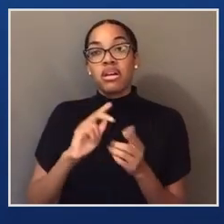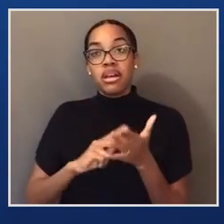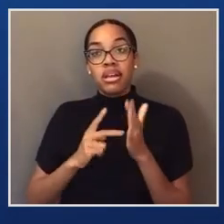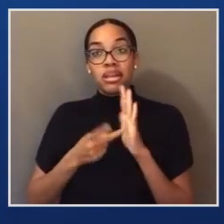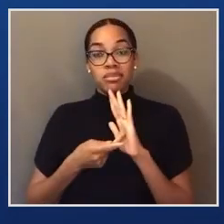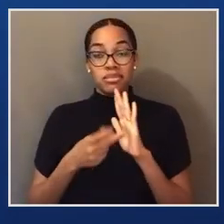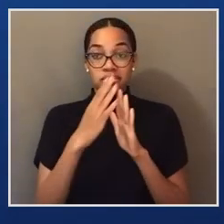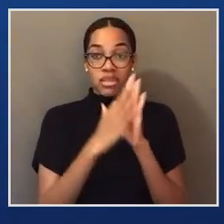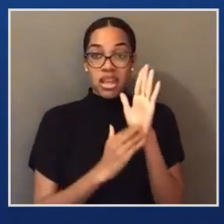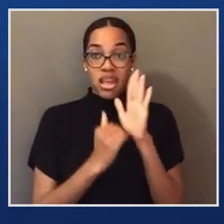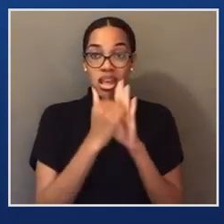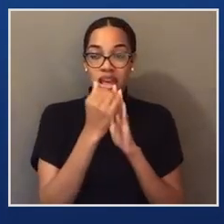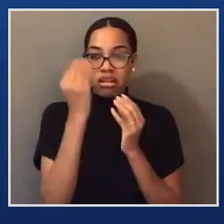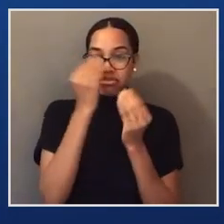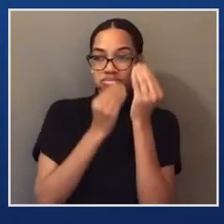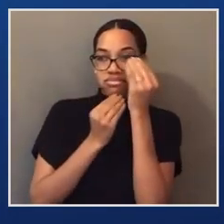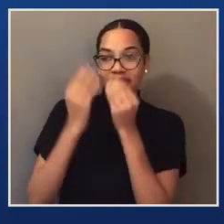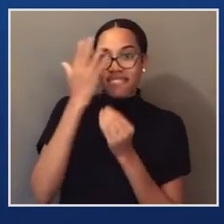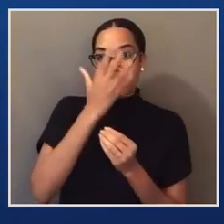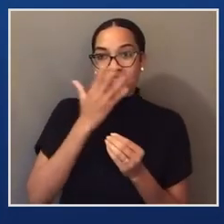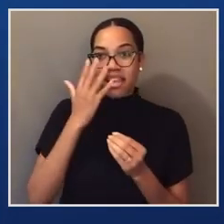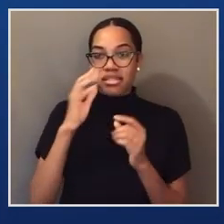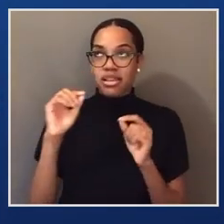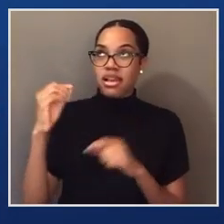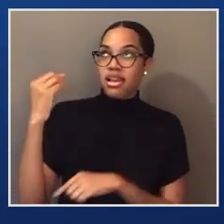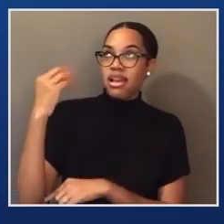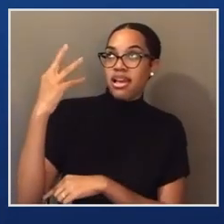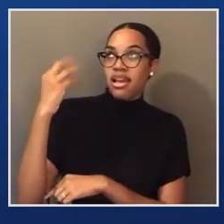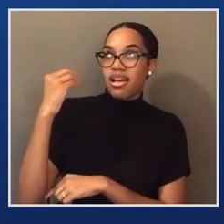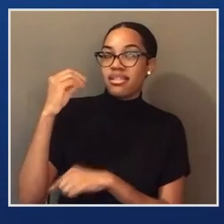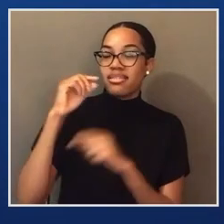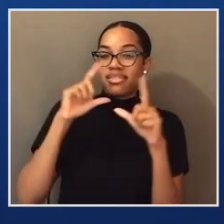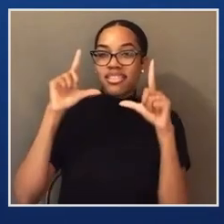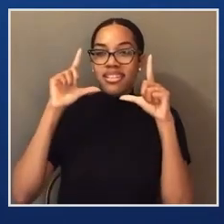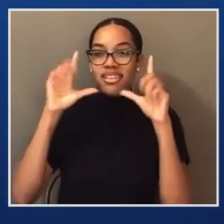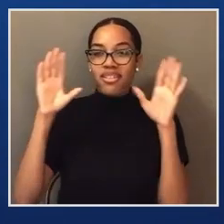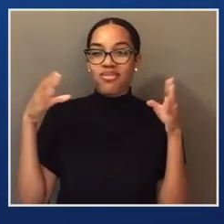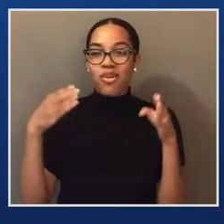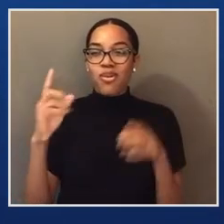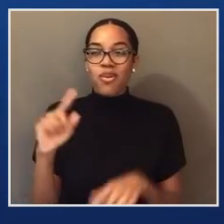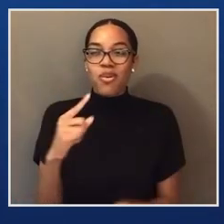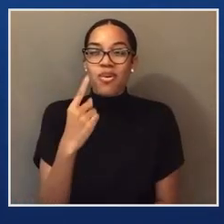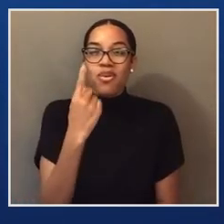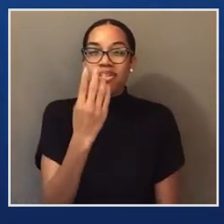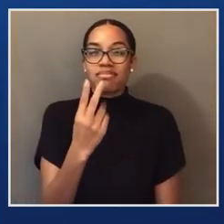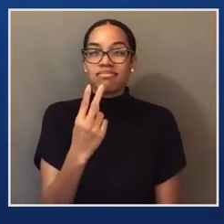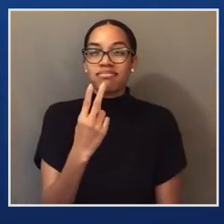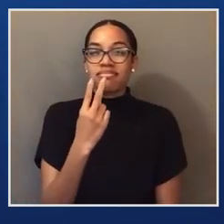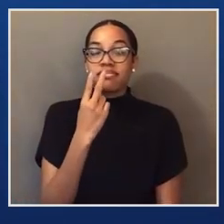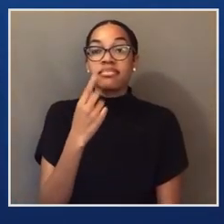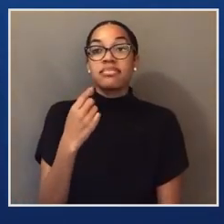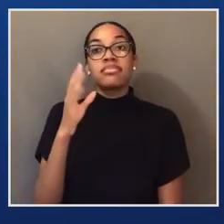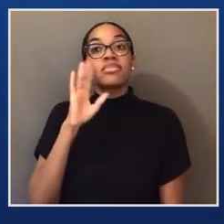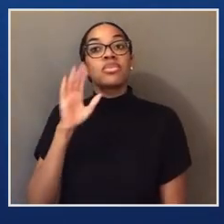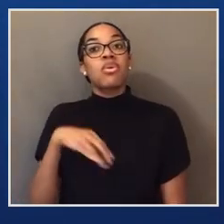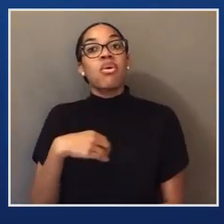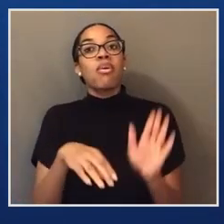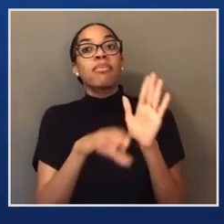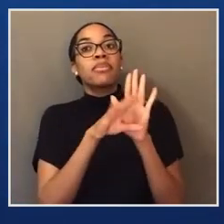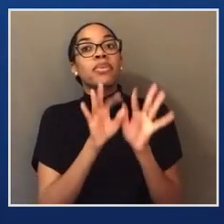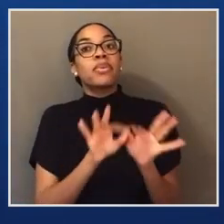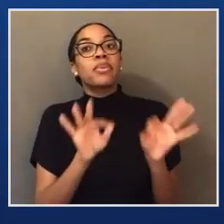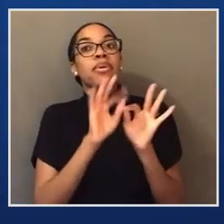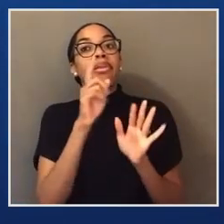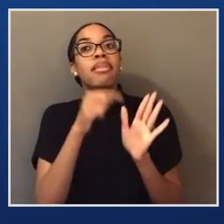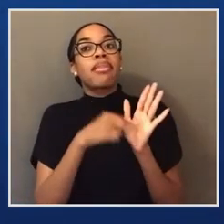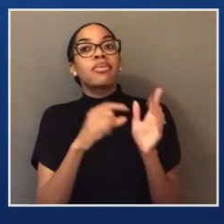things that wrong. The flash is on this little light of mine. A picture's worth a thousand words, a video worth a